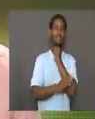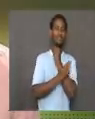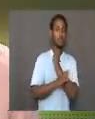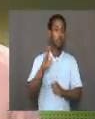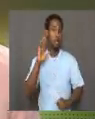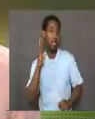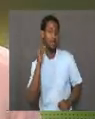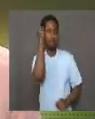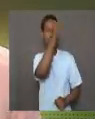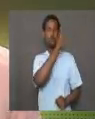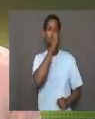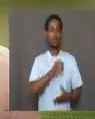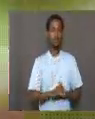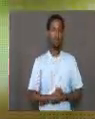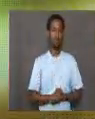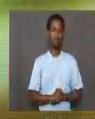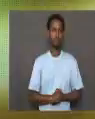like Ethiopia.